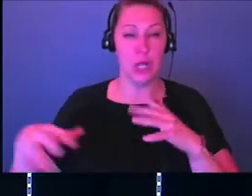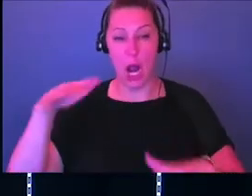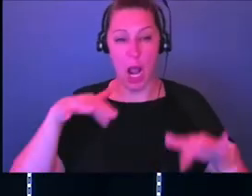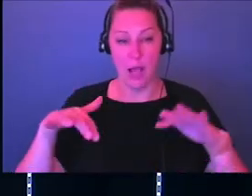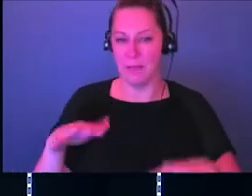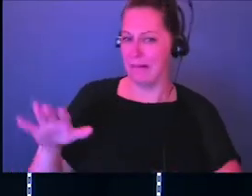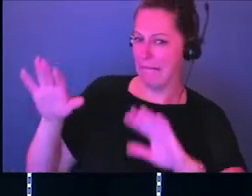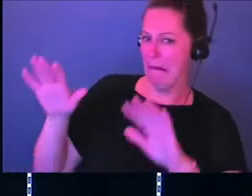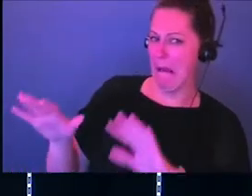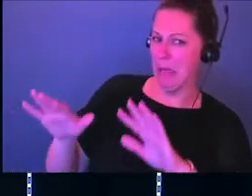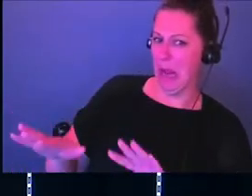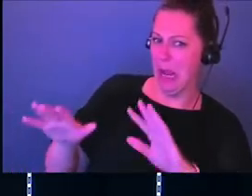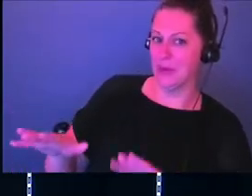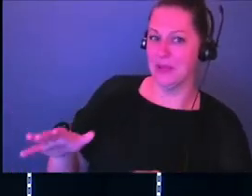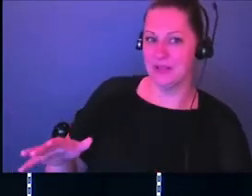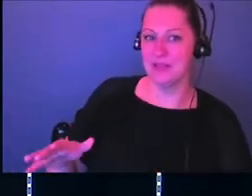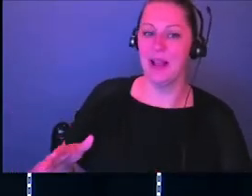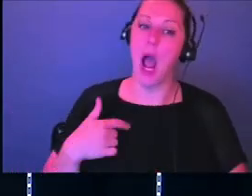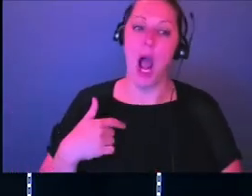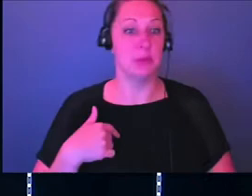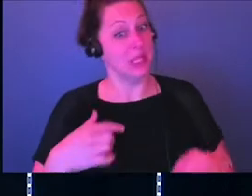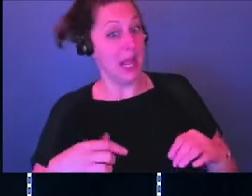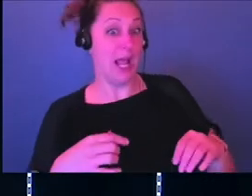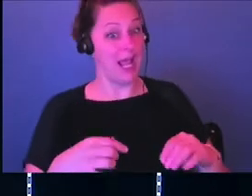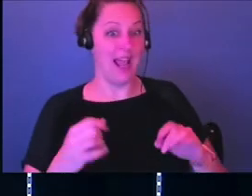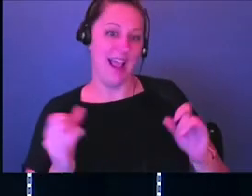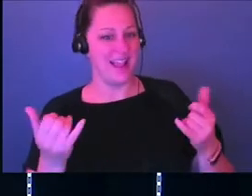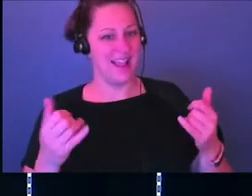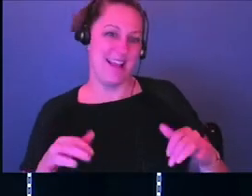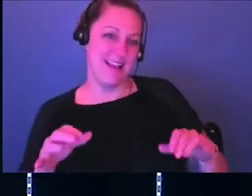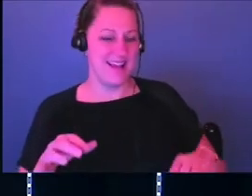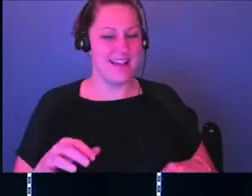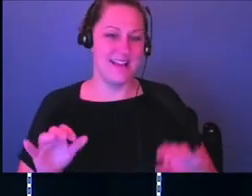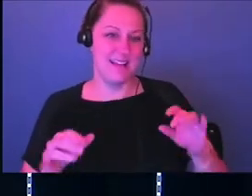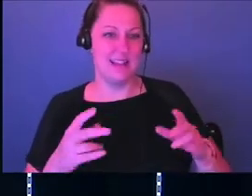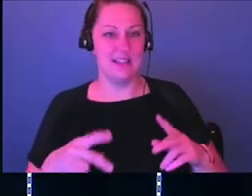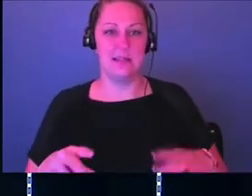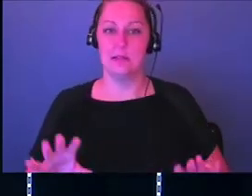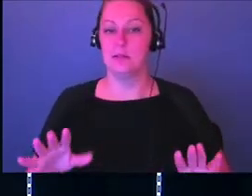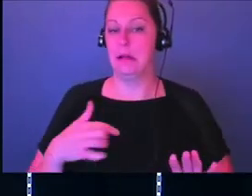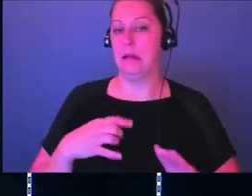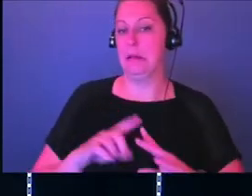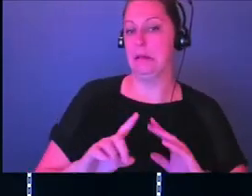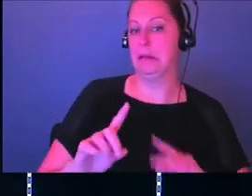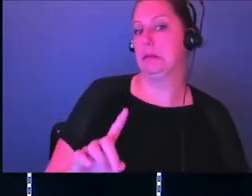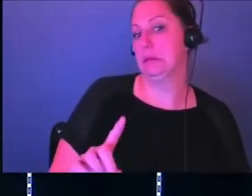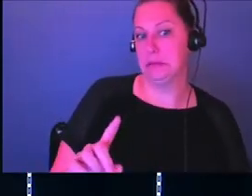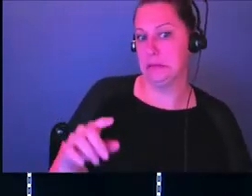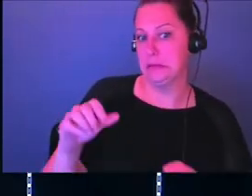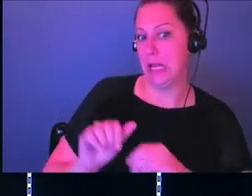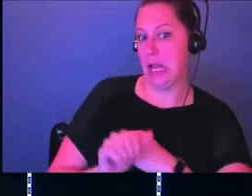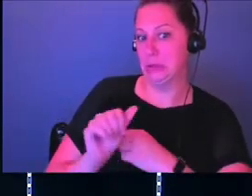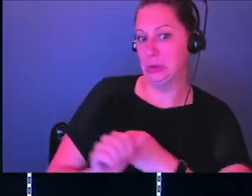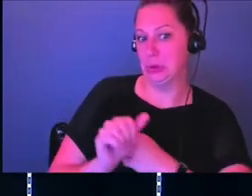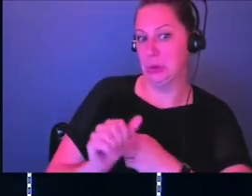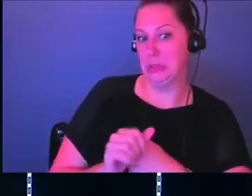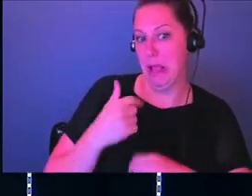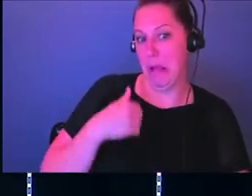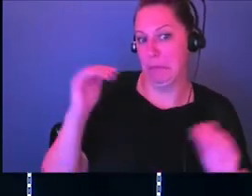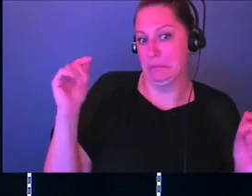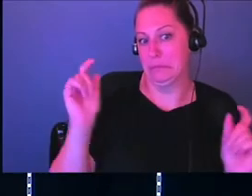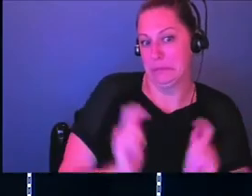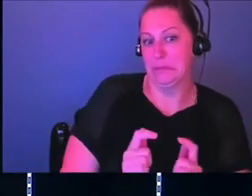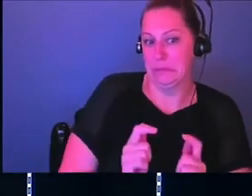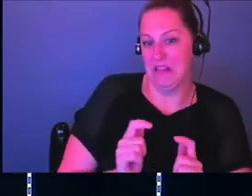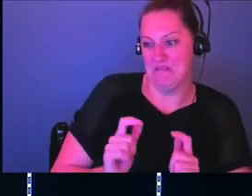down. You know what mean? I'm not gonna lie. I was in there a little bit, but then like Poe, some of other big kids, football players were pushing me. I was like, I got to get out of here, man. This is dangerous. I'm too little for this. So